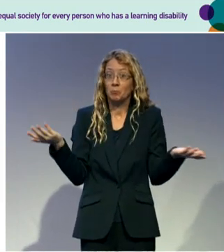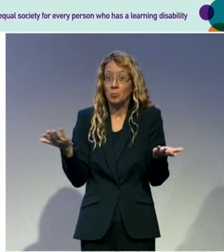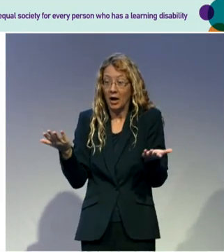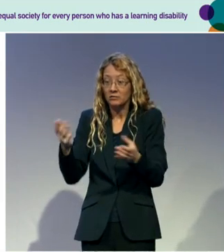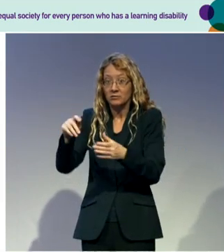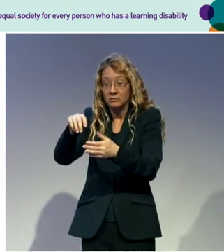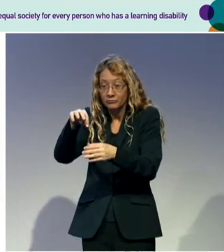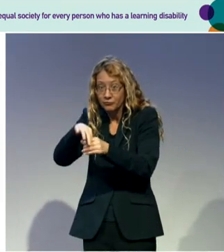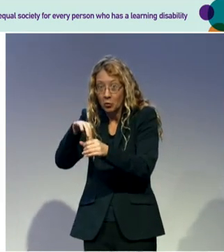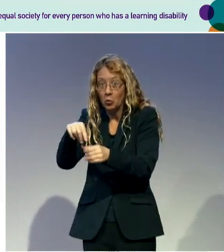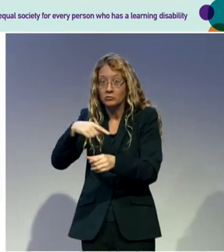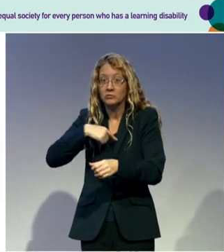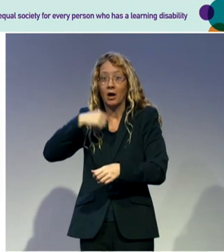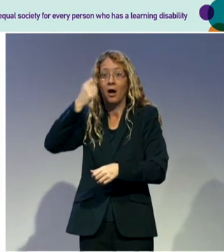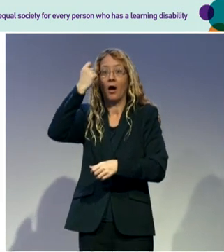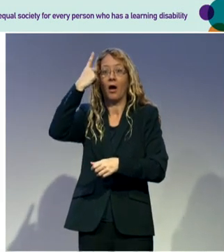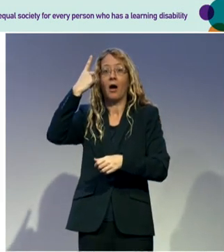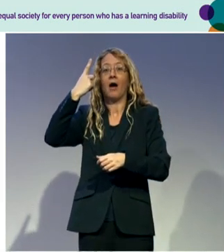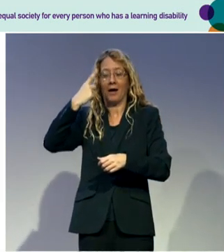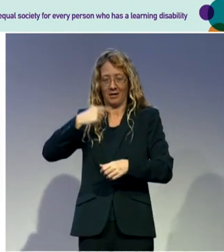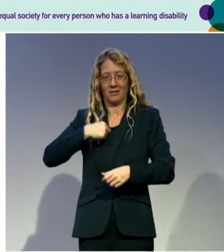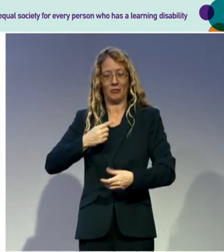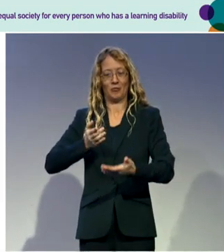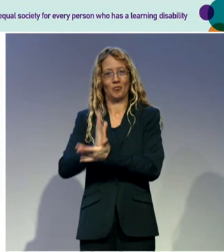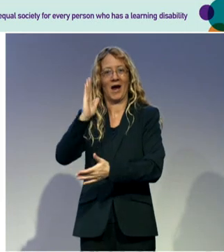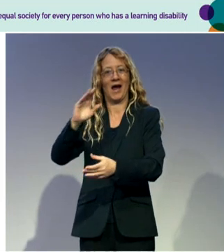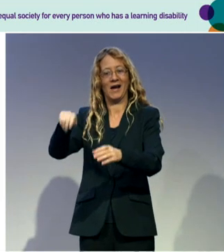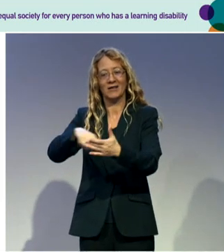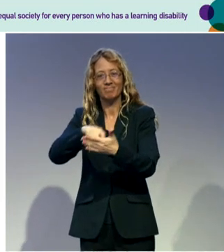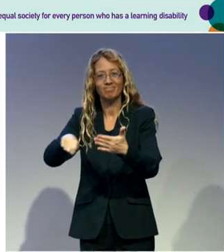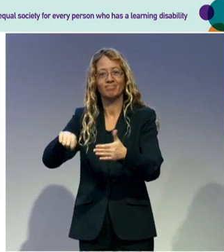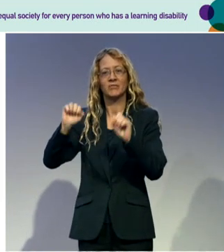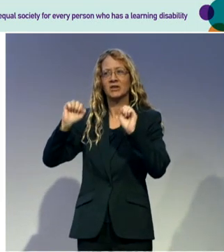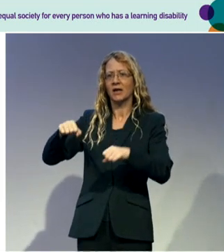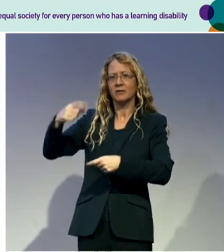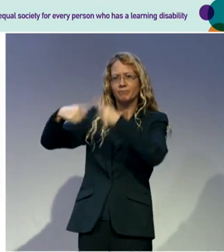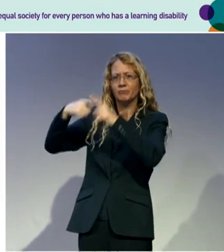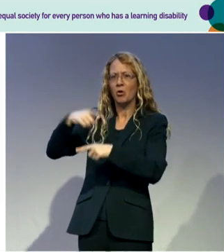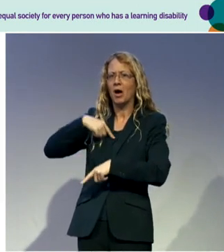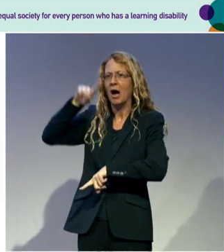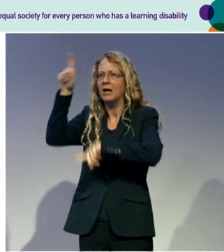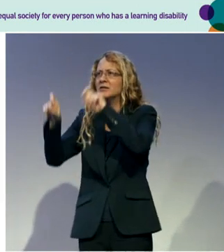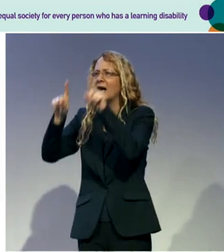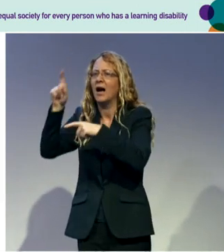question politicians seeking my vote, and make sure that when I mark that paper, I'm putting